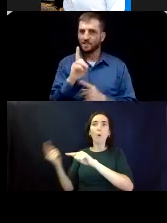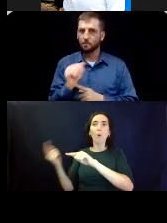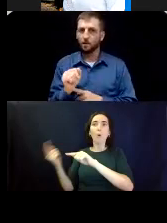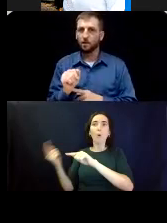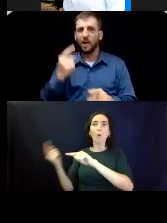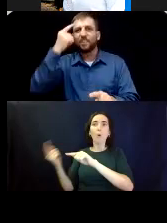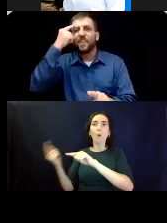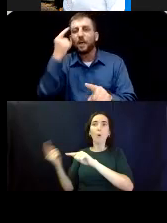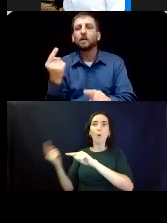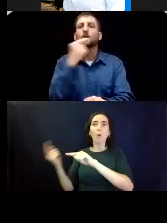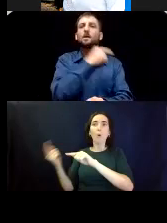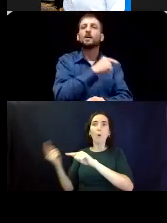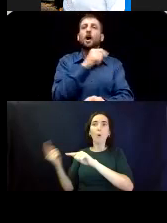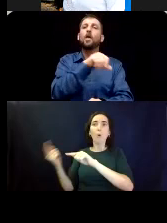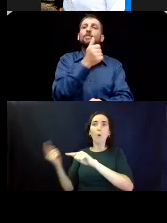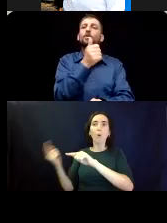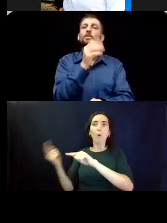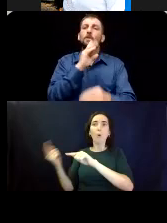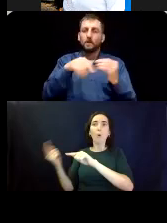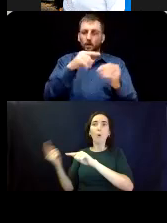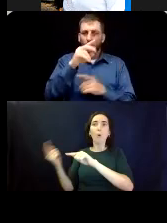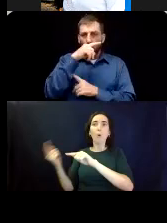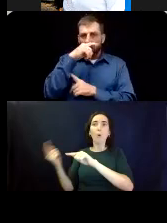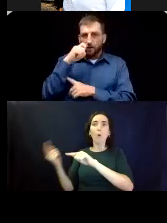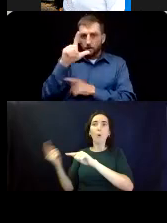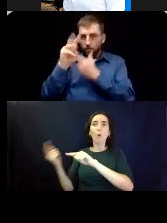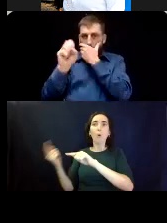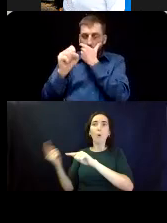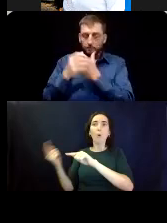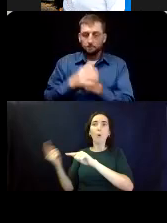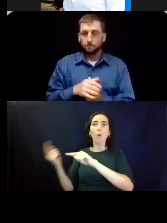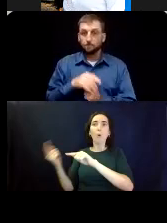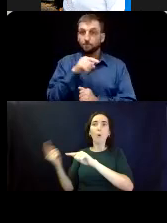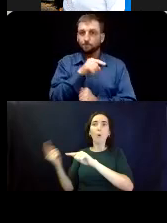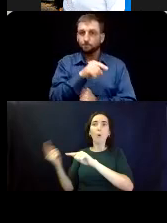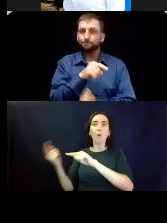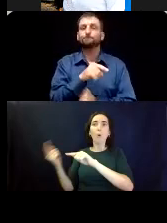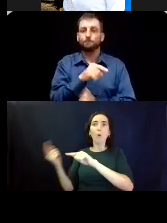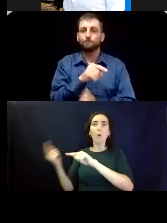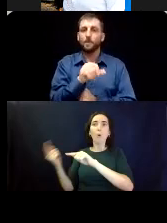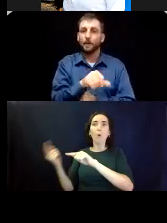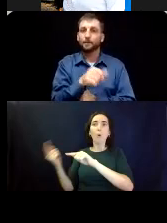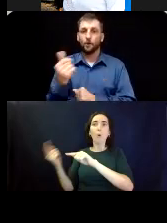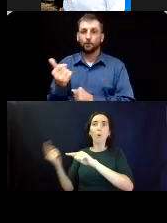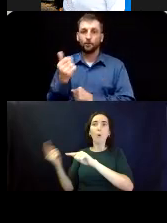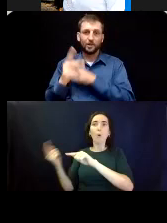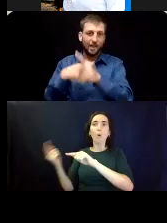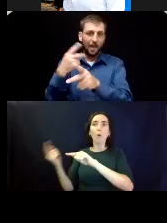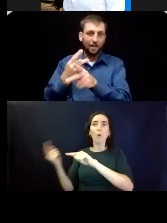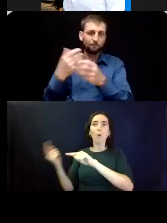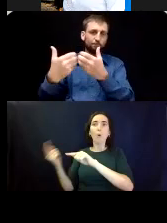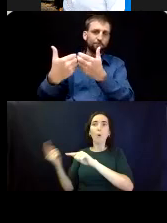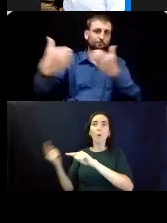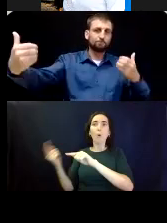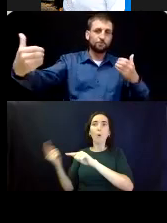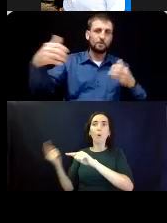laws that we discussed earlier. These were yet another embodiment of segregation, and like